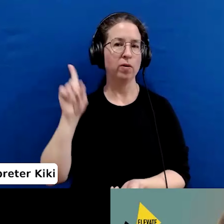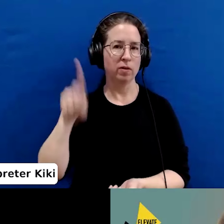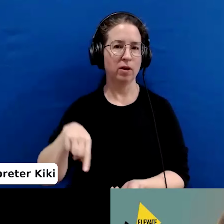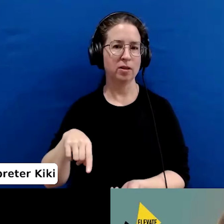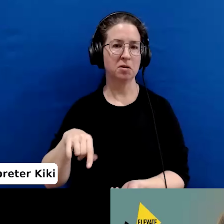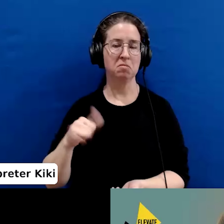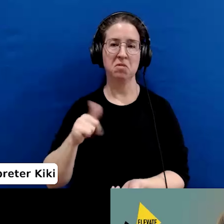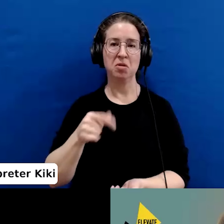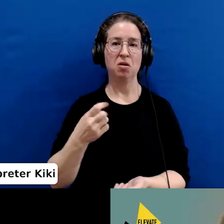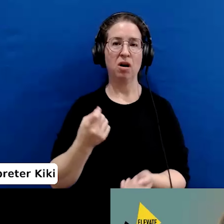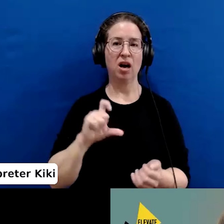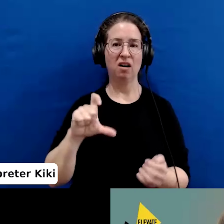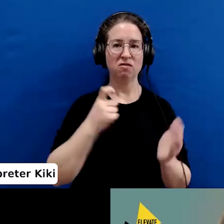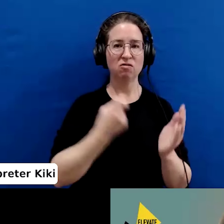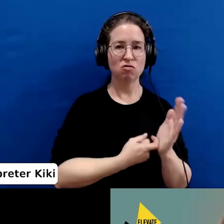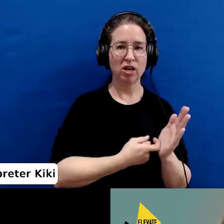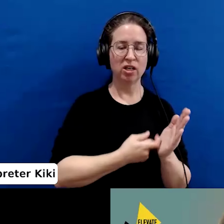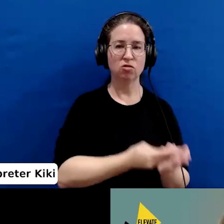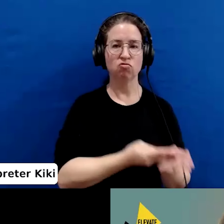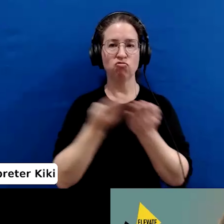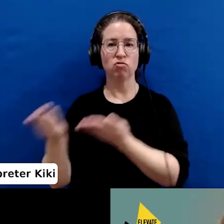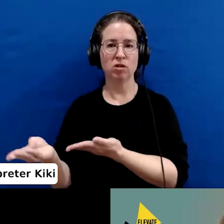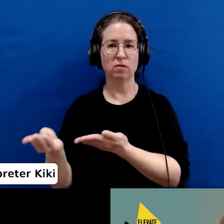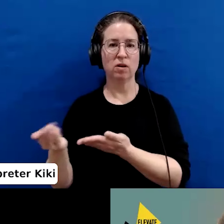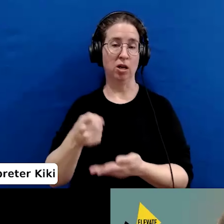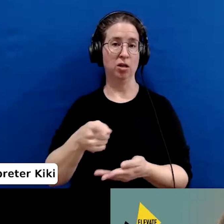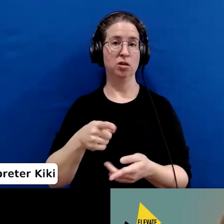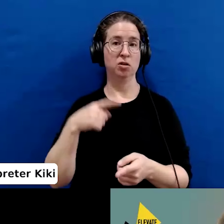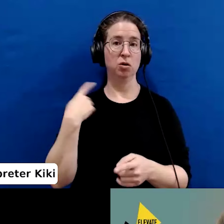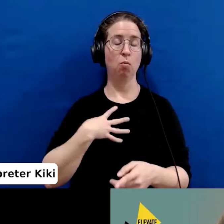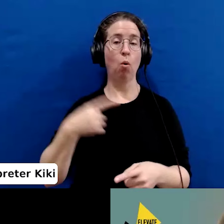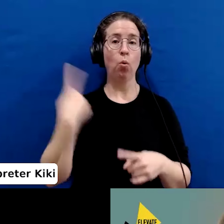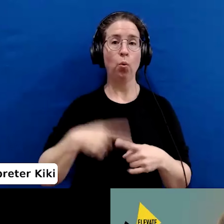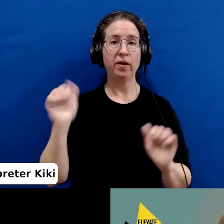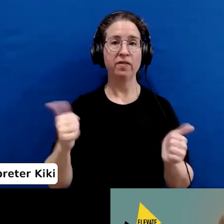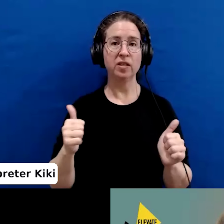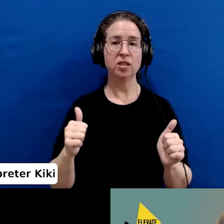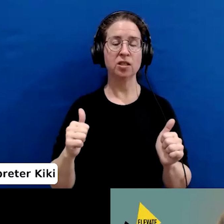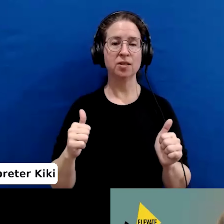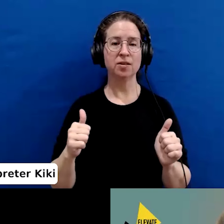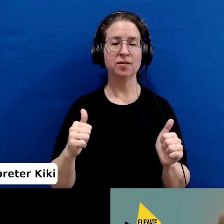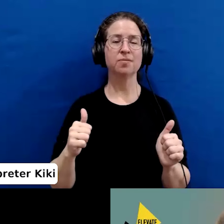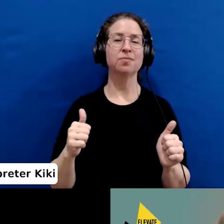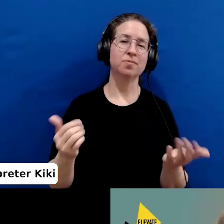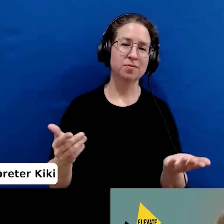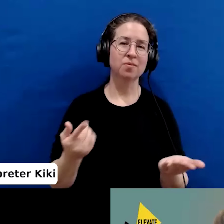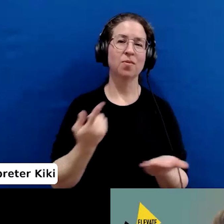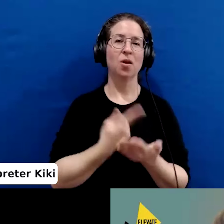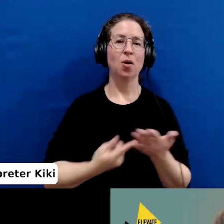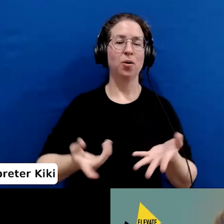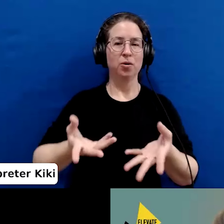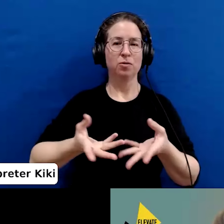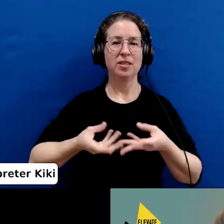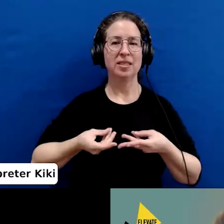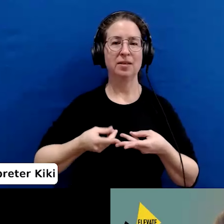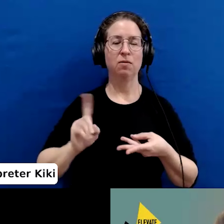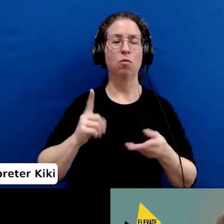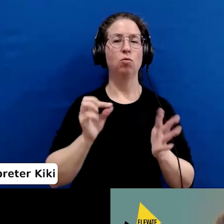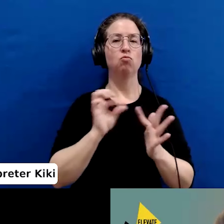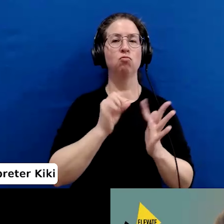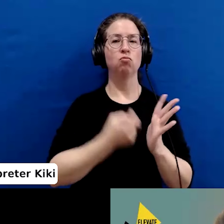have credits transferring and you finish your degree in less than 3 years, you would only get whatever the pro